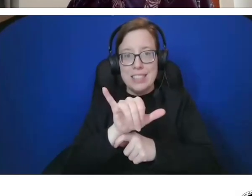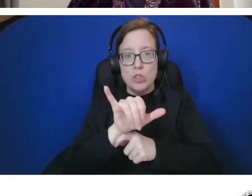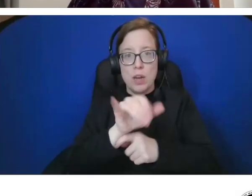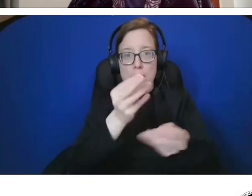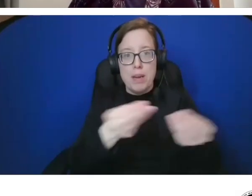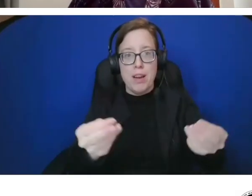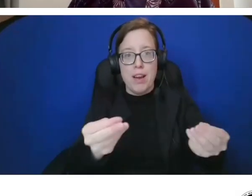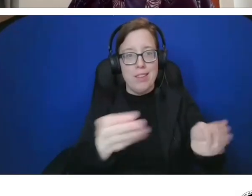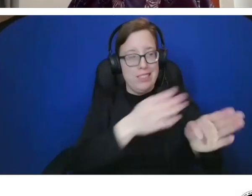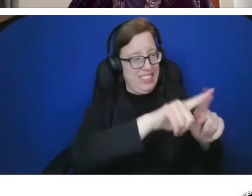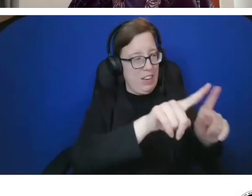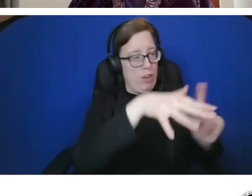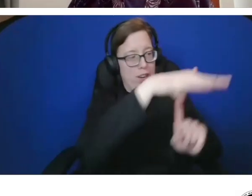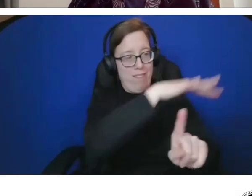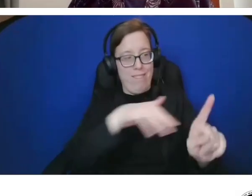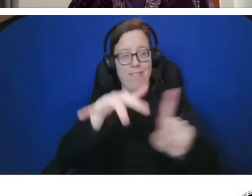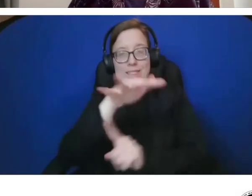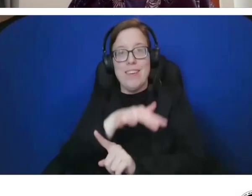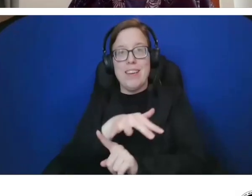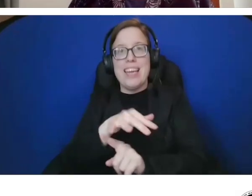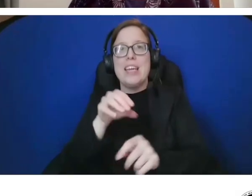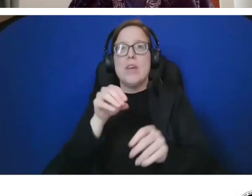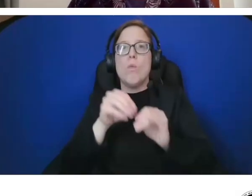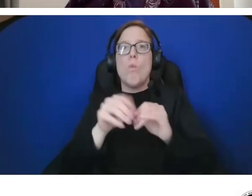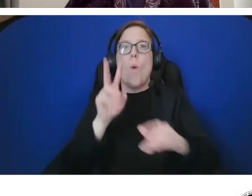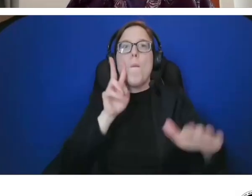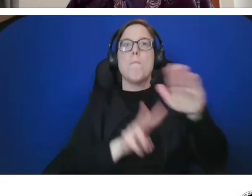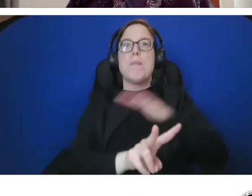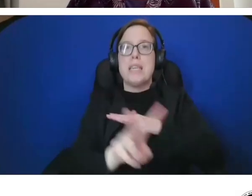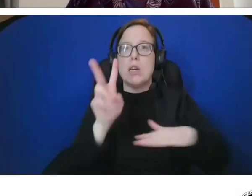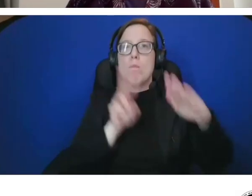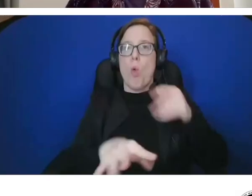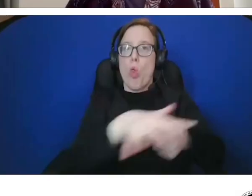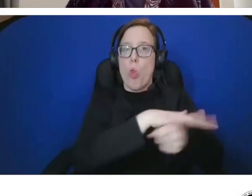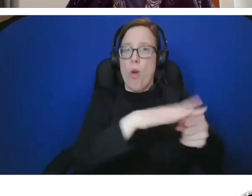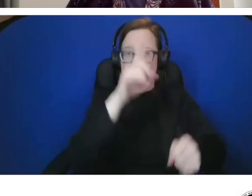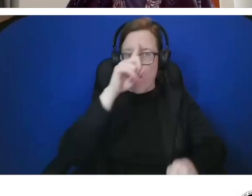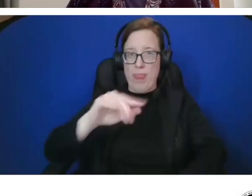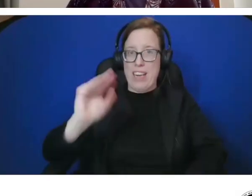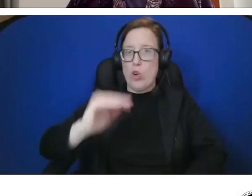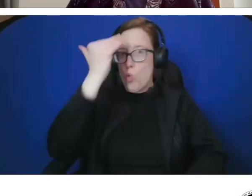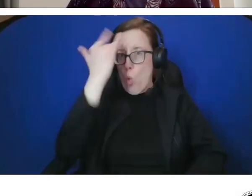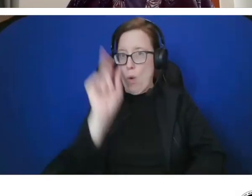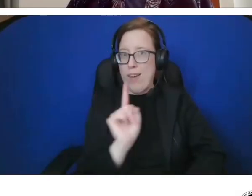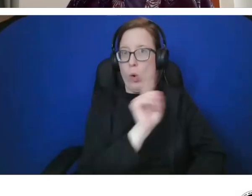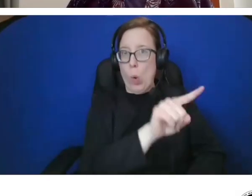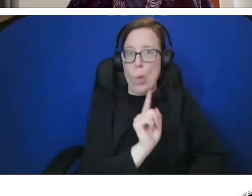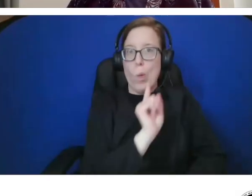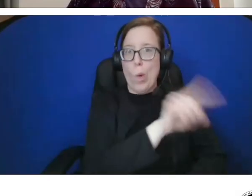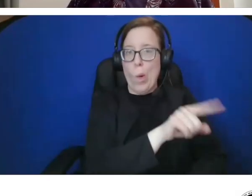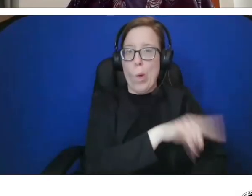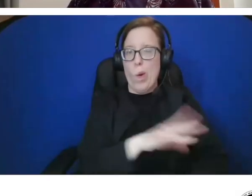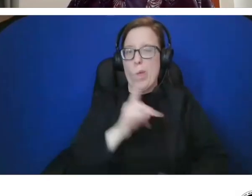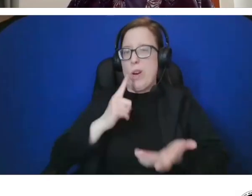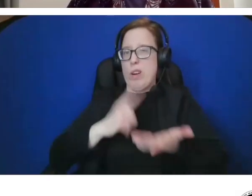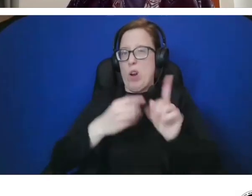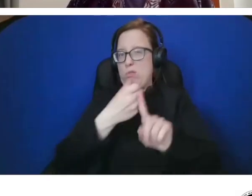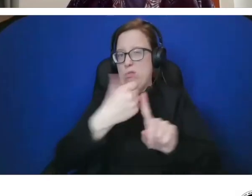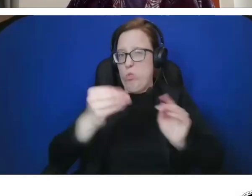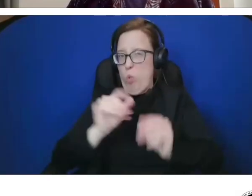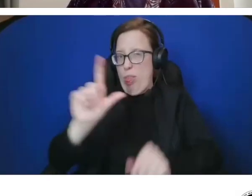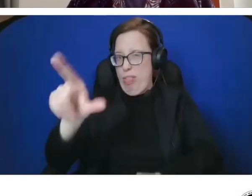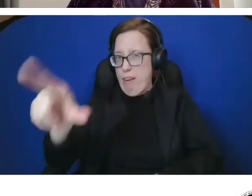across environments that are kept in a predictable location known to the child. And I'll touch on that a little bit later as